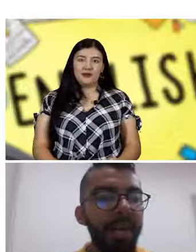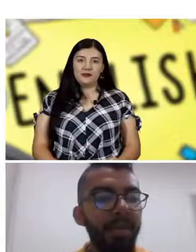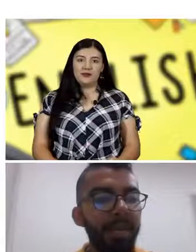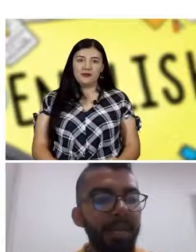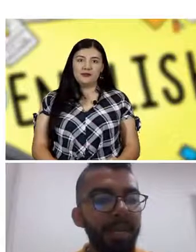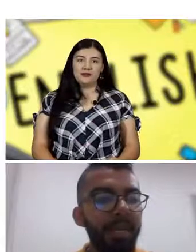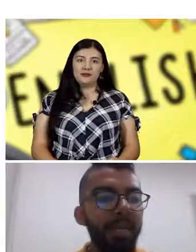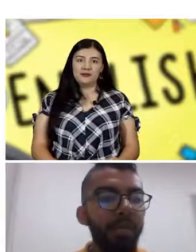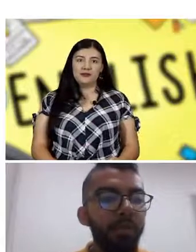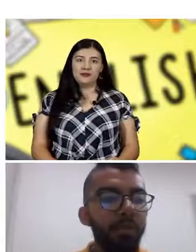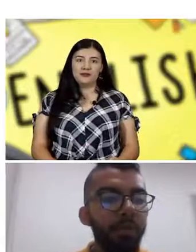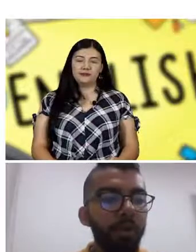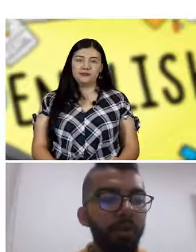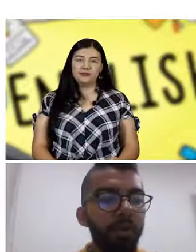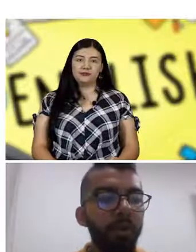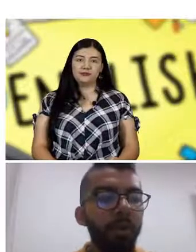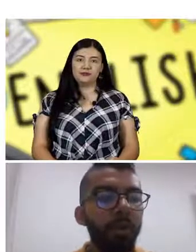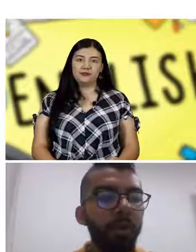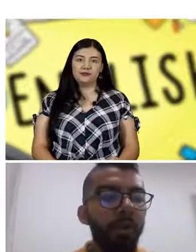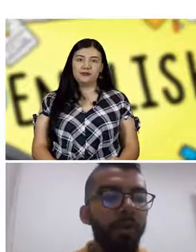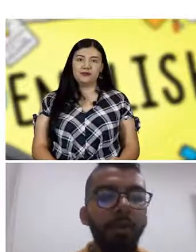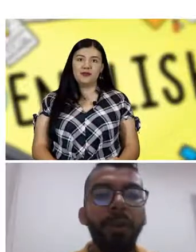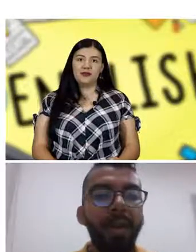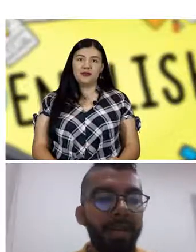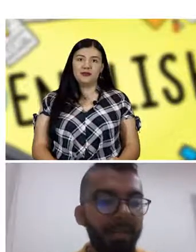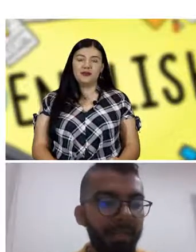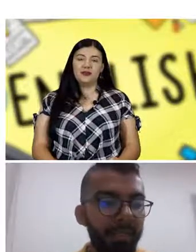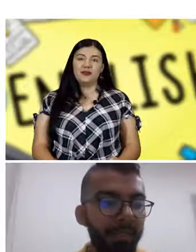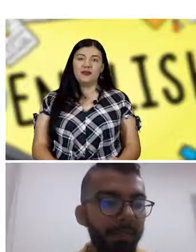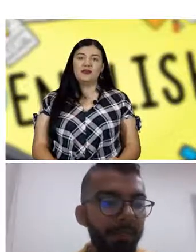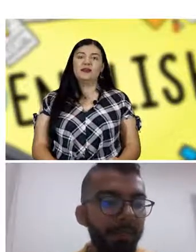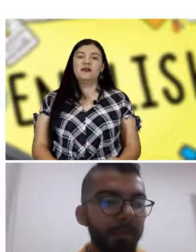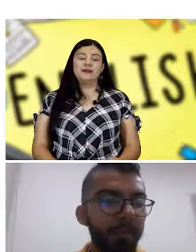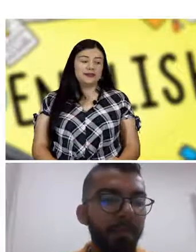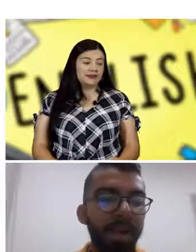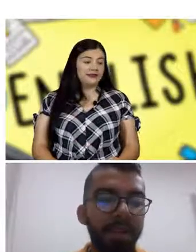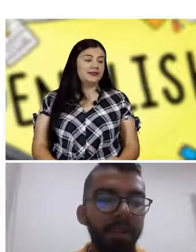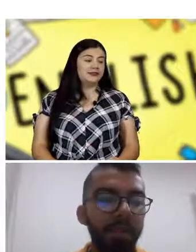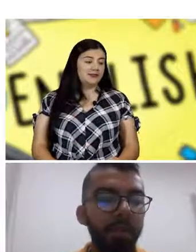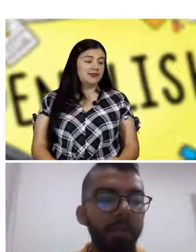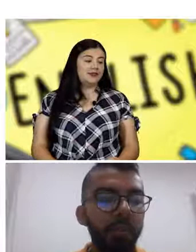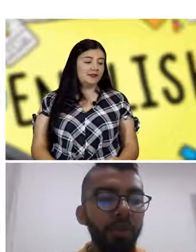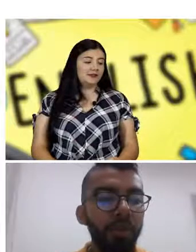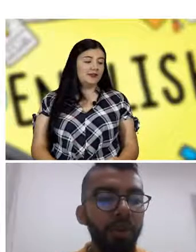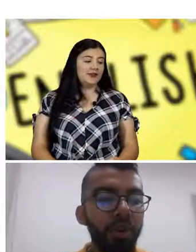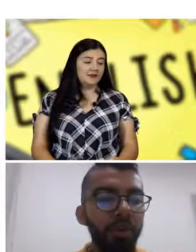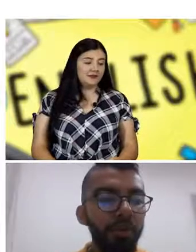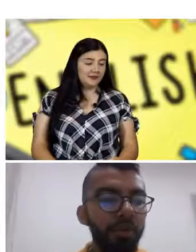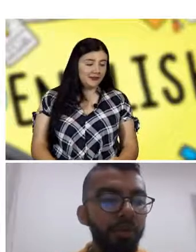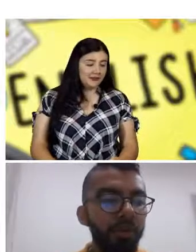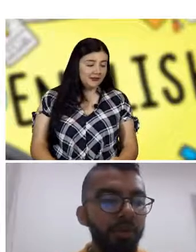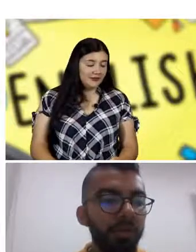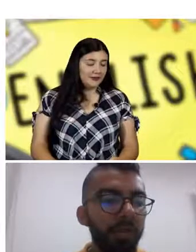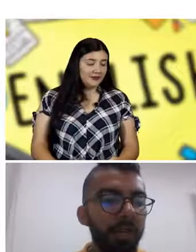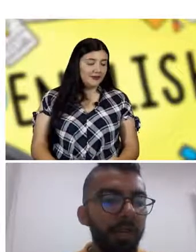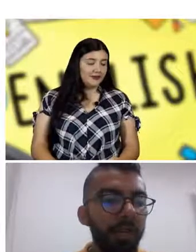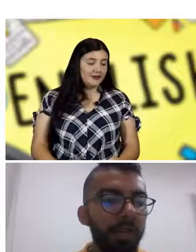but Emily wrote forehead. Mario wrote